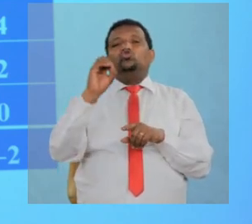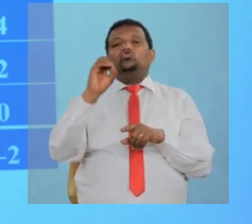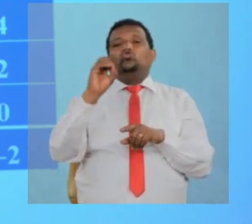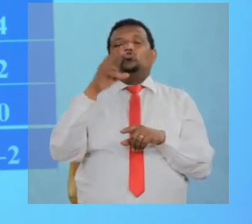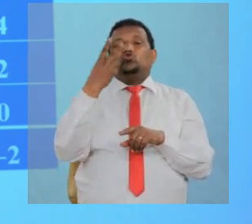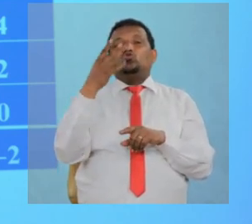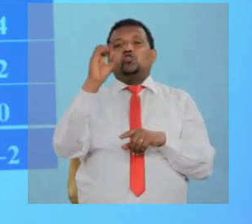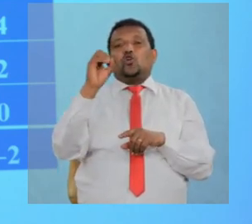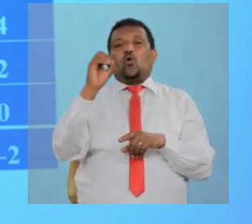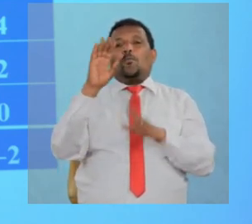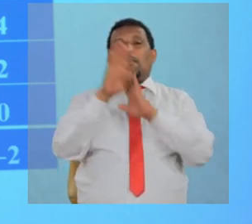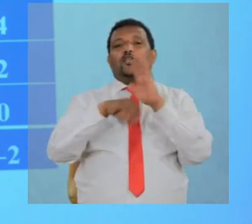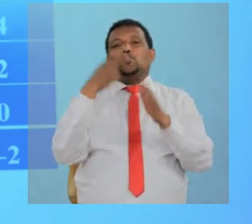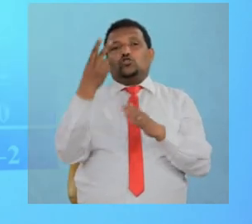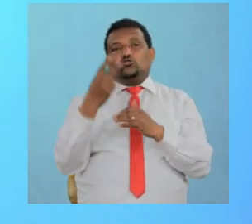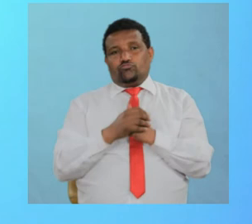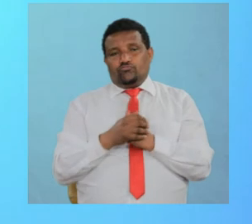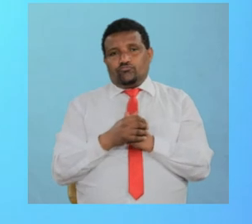2.